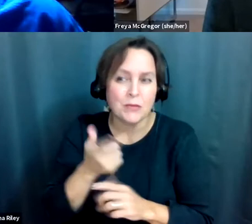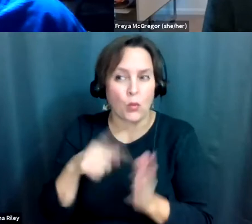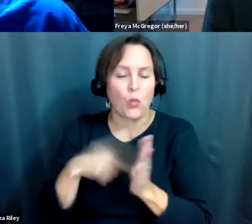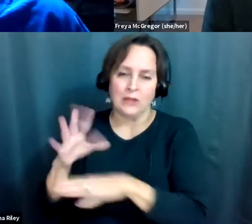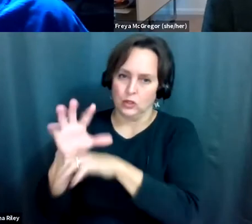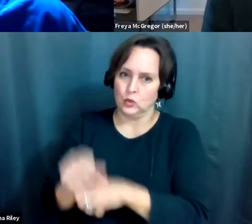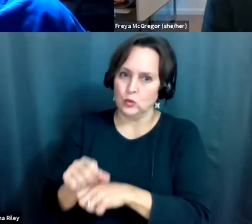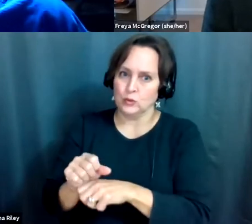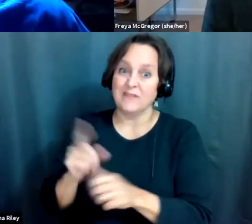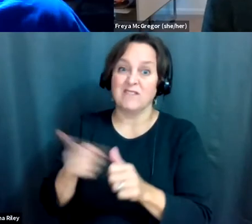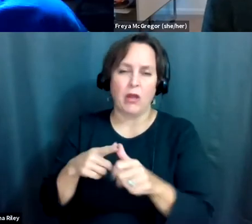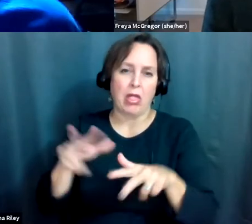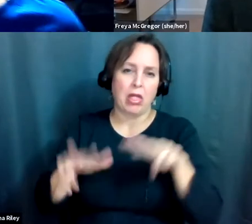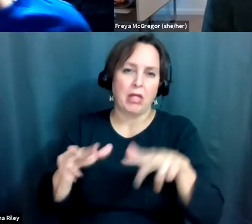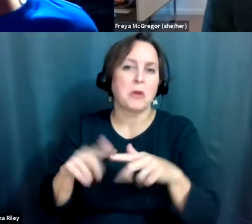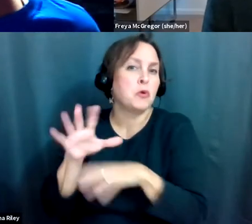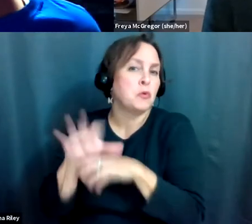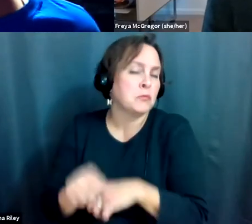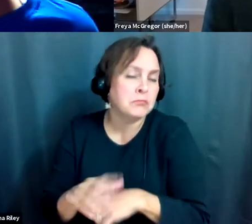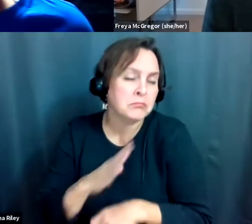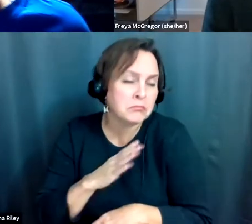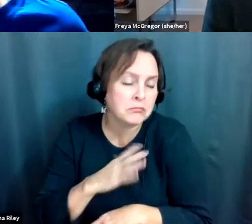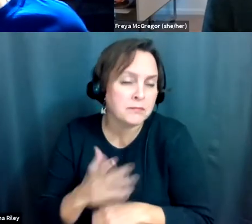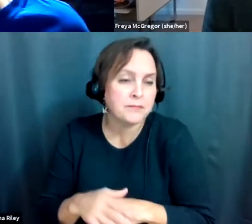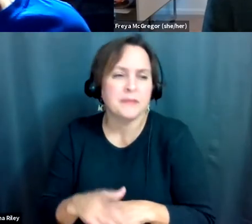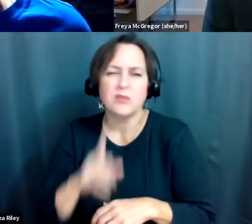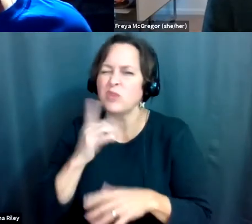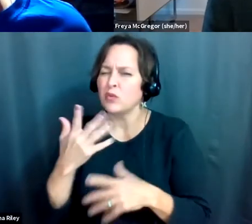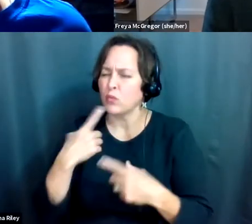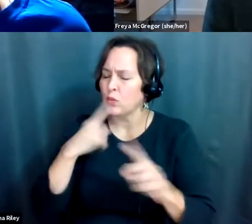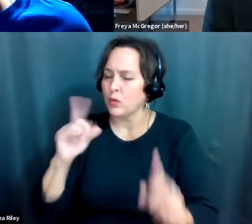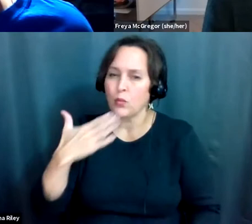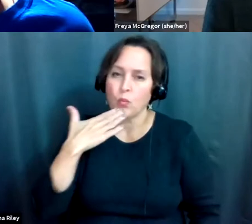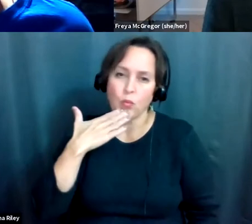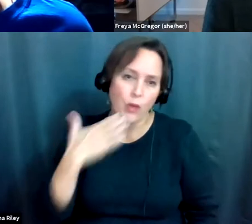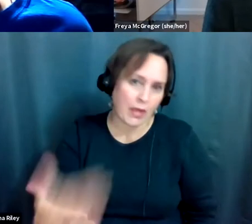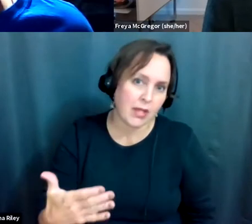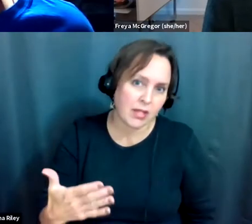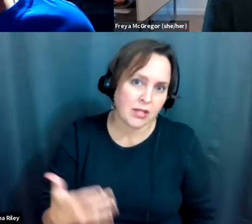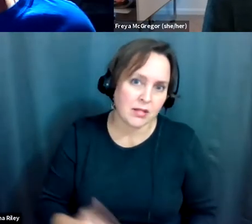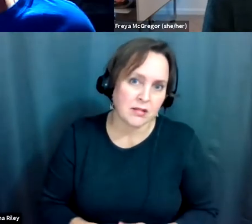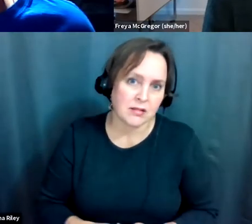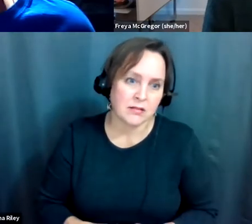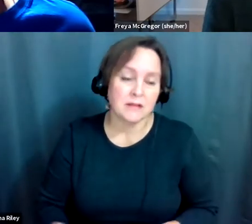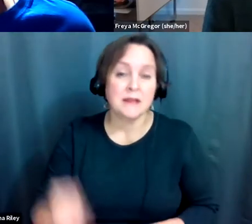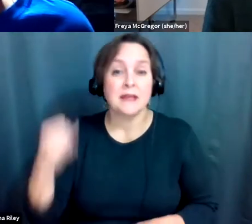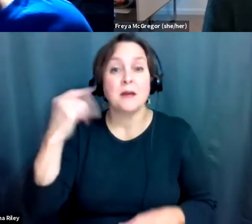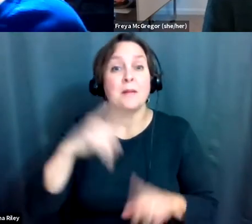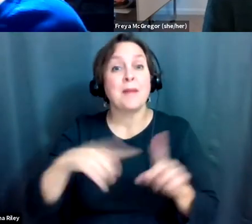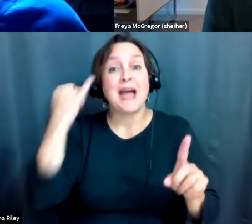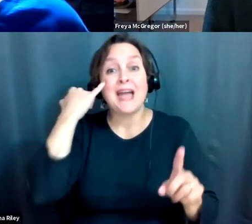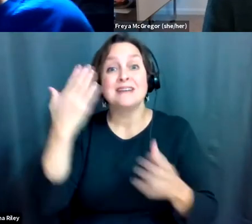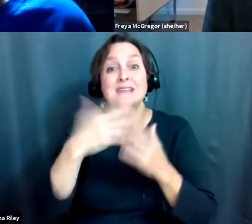it. And, uh, it, it works exceedingly well, but if, if someone grabs me by the arm